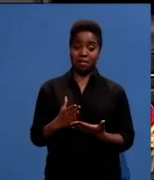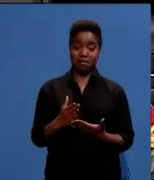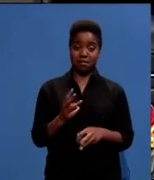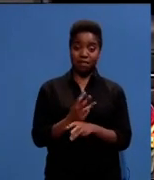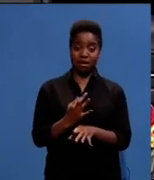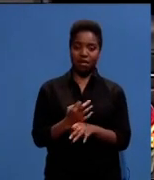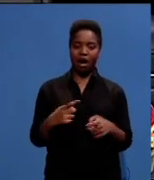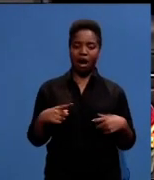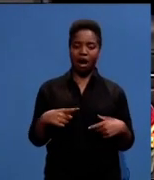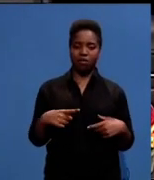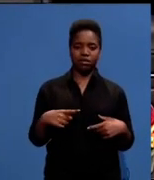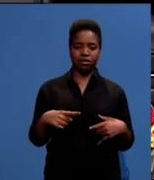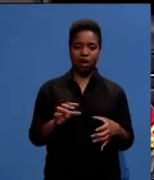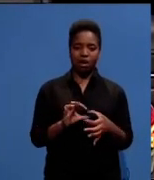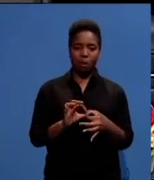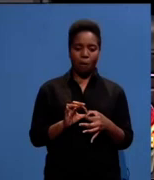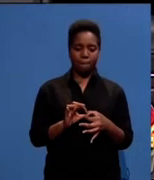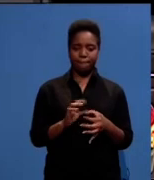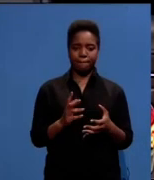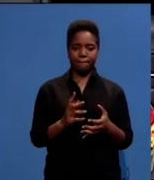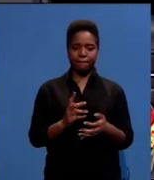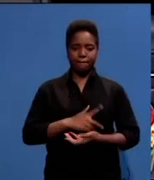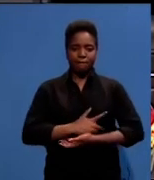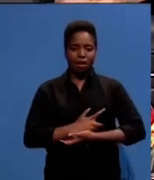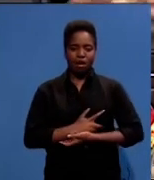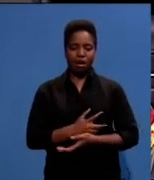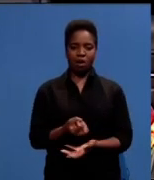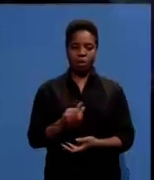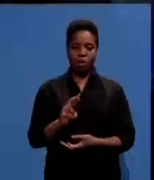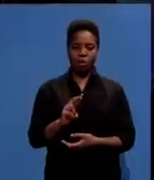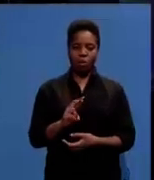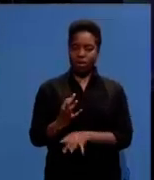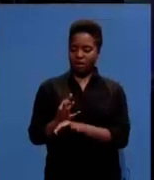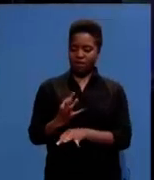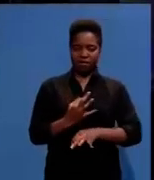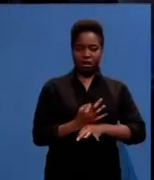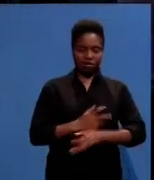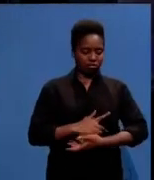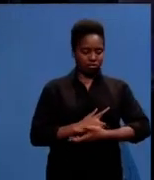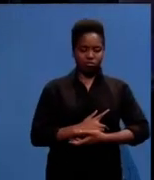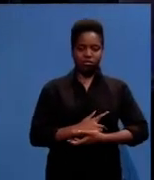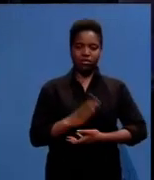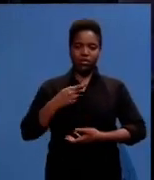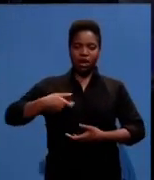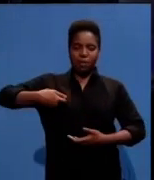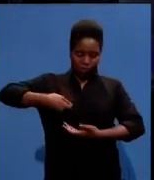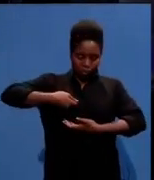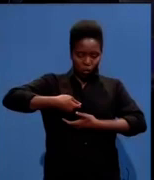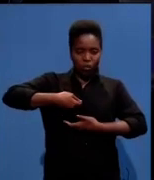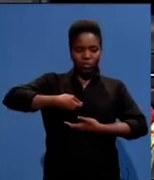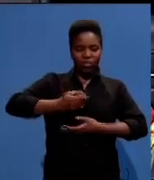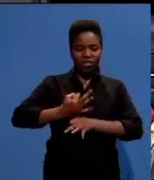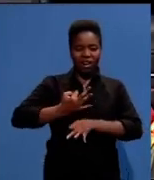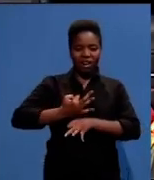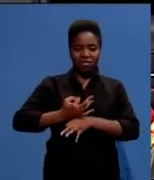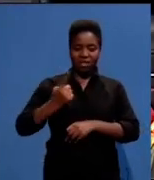babies at home. I meet parents who share breastfeeding or feeding the baby using the bottle. They share all the duties that they feel